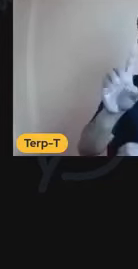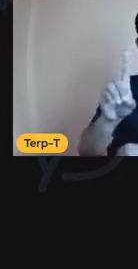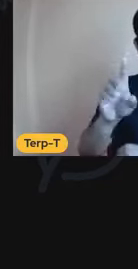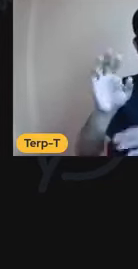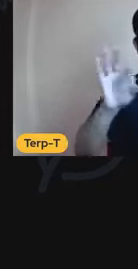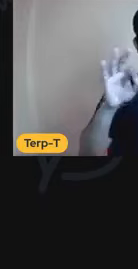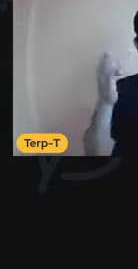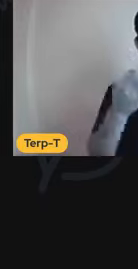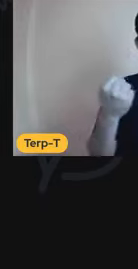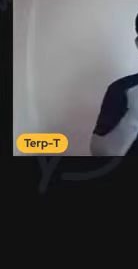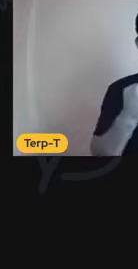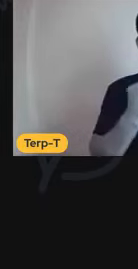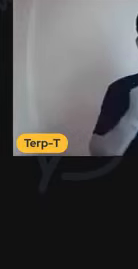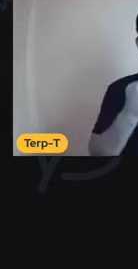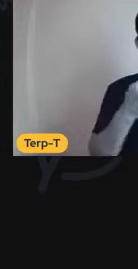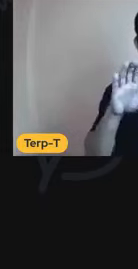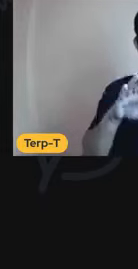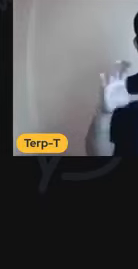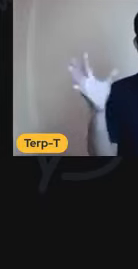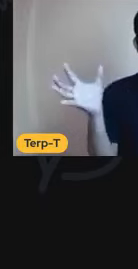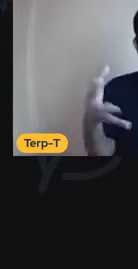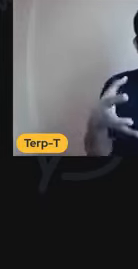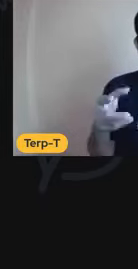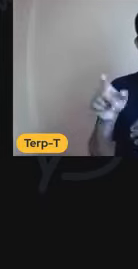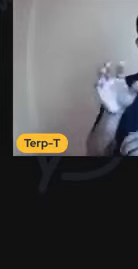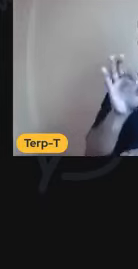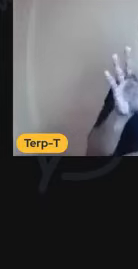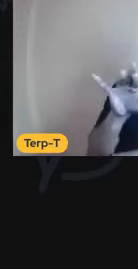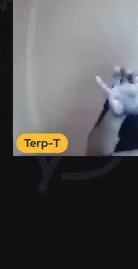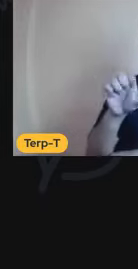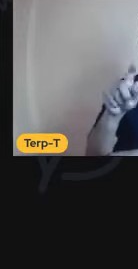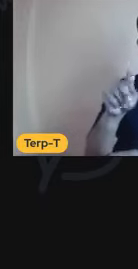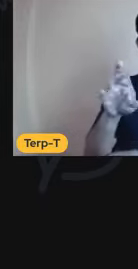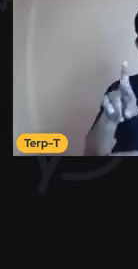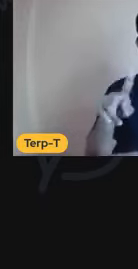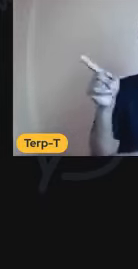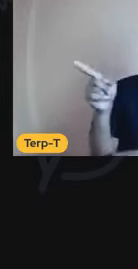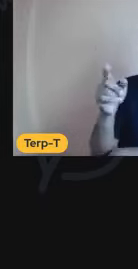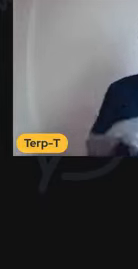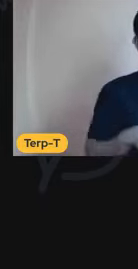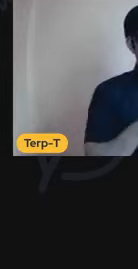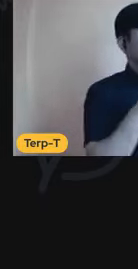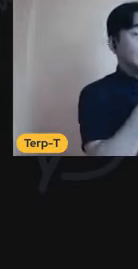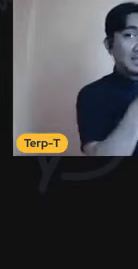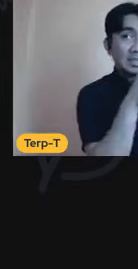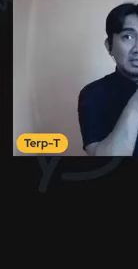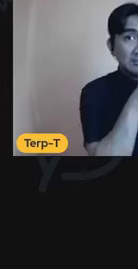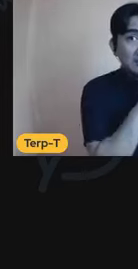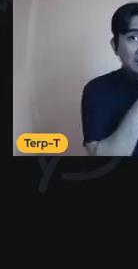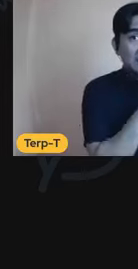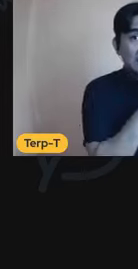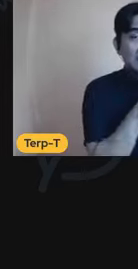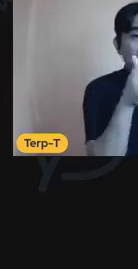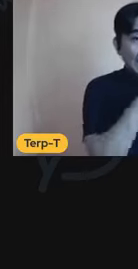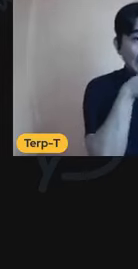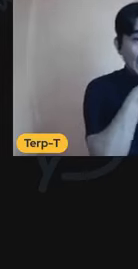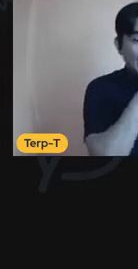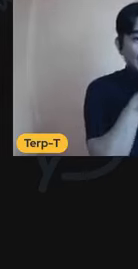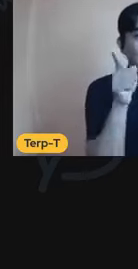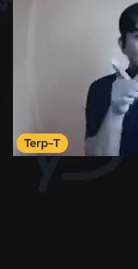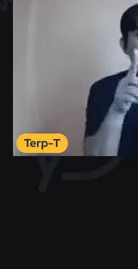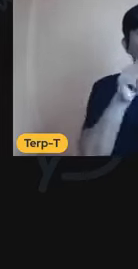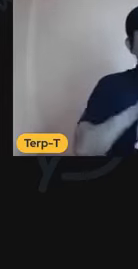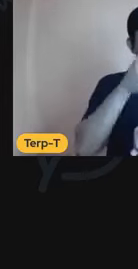Community Support Group. She is a forester. She is currently studying Master's in Business Administration in Taguig